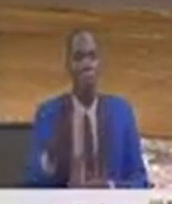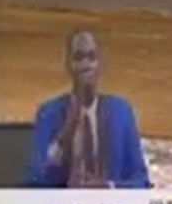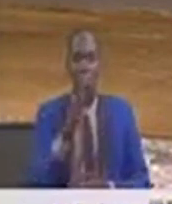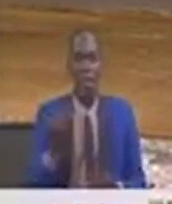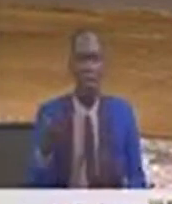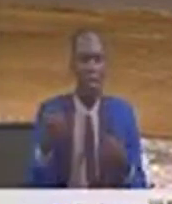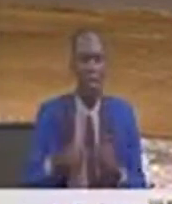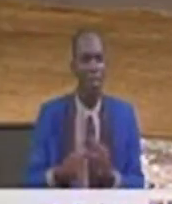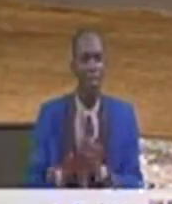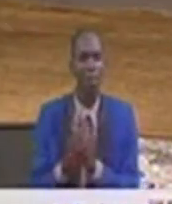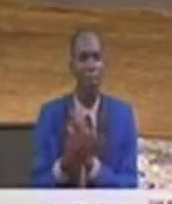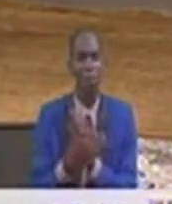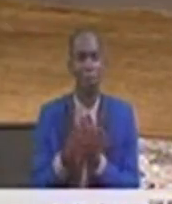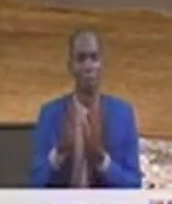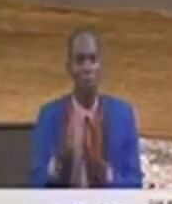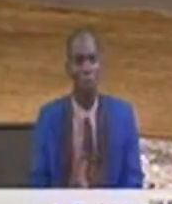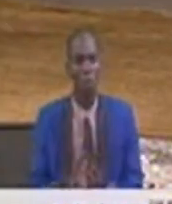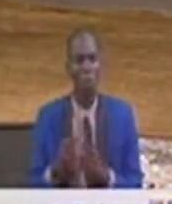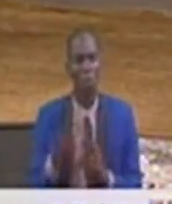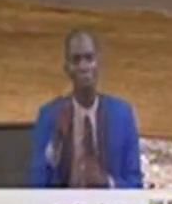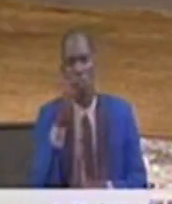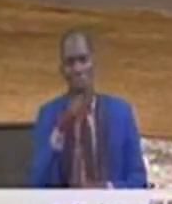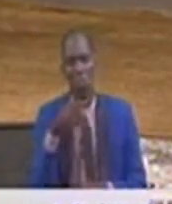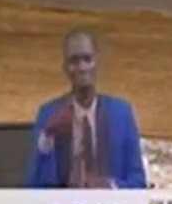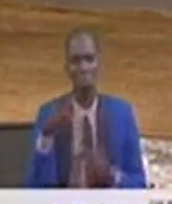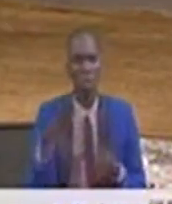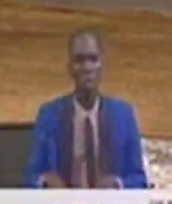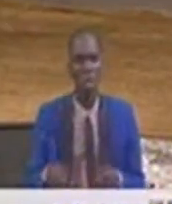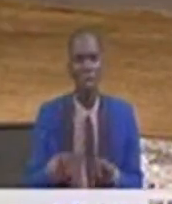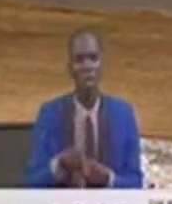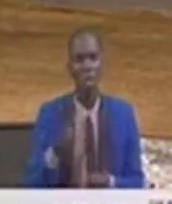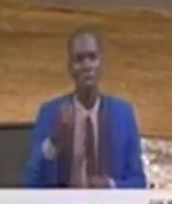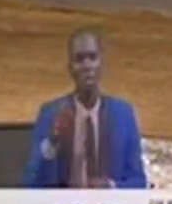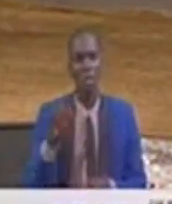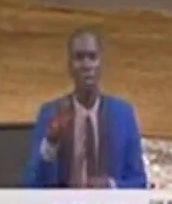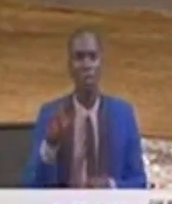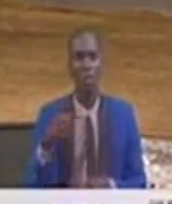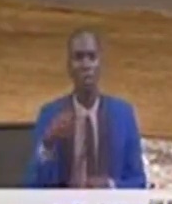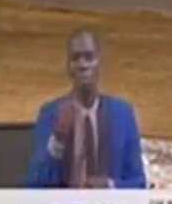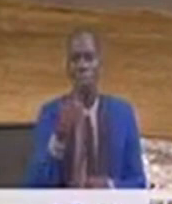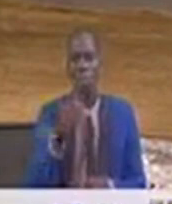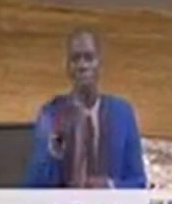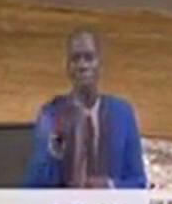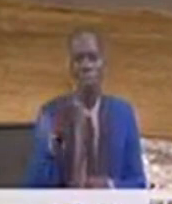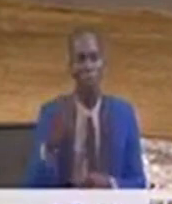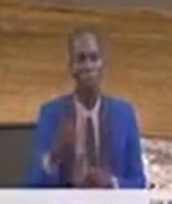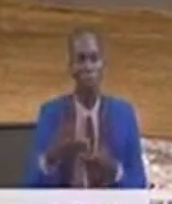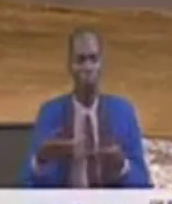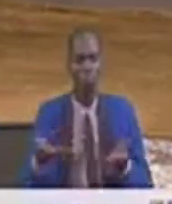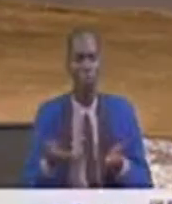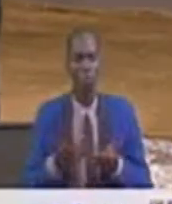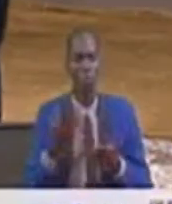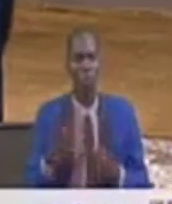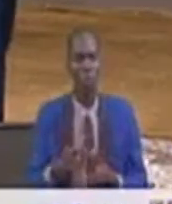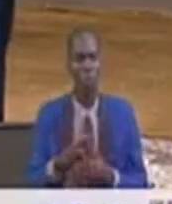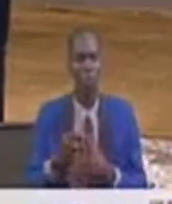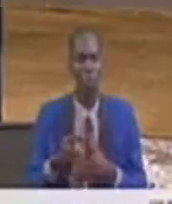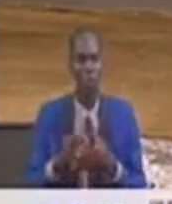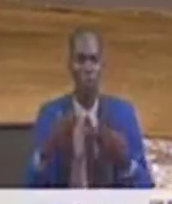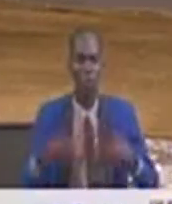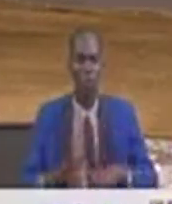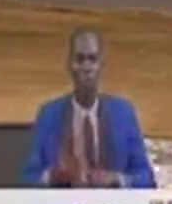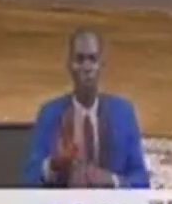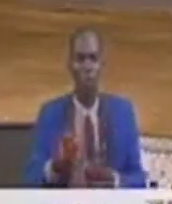or profane person as Esau, who for a morsel of meat sold